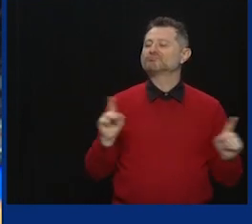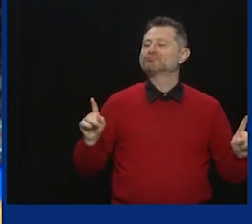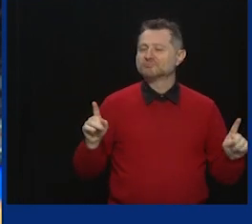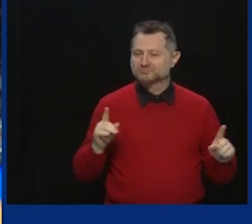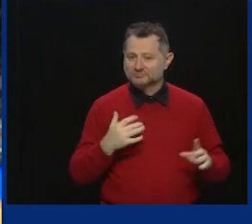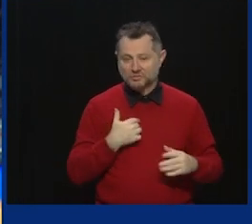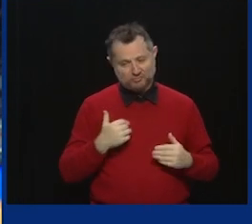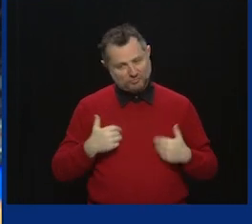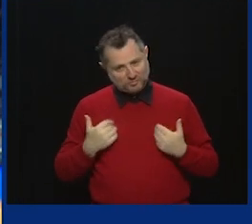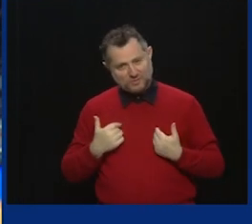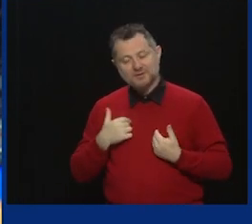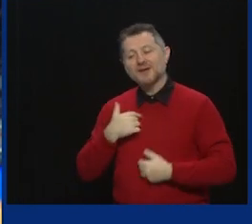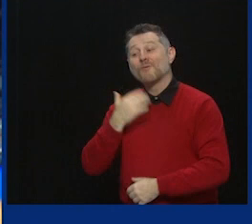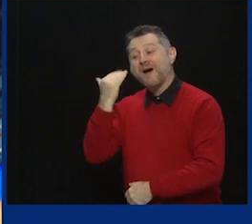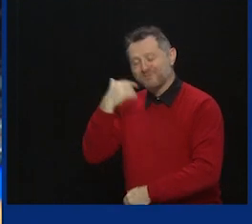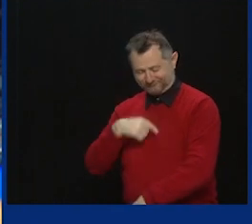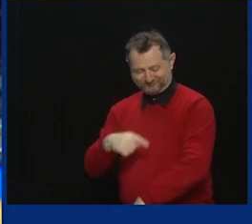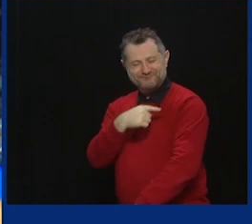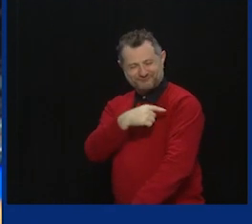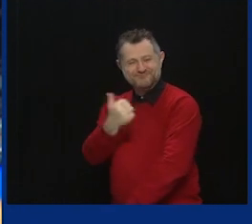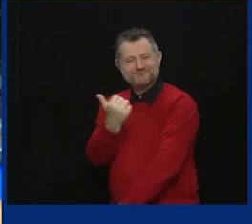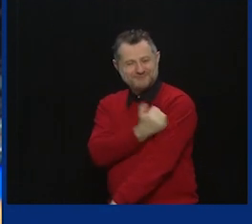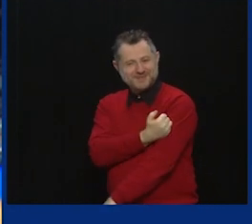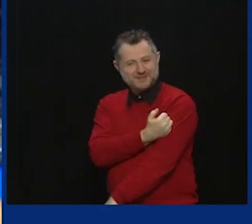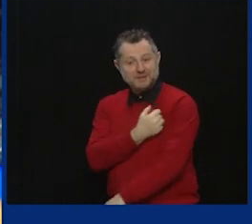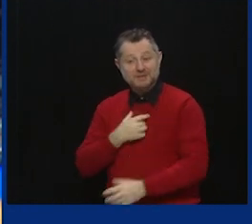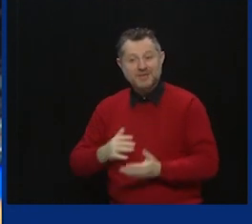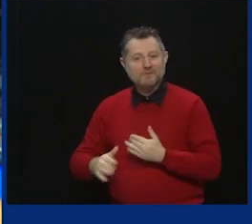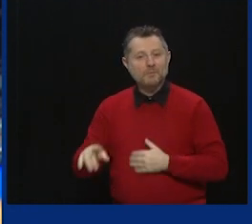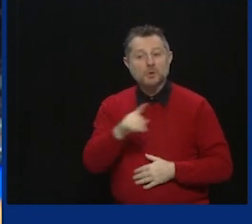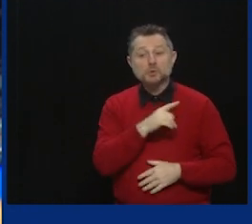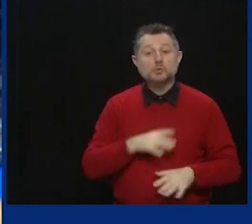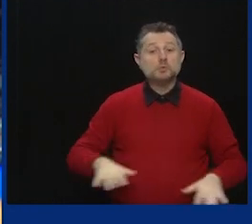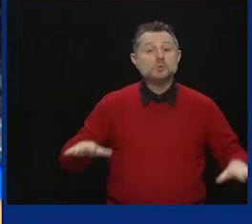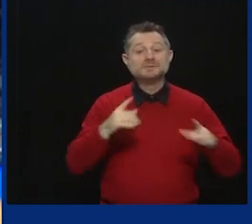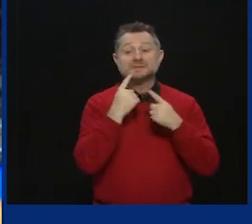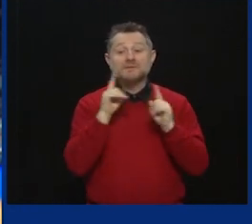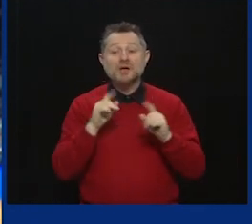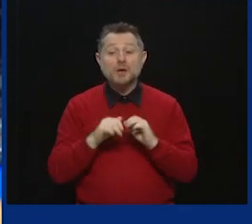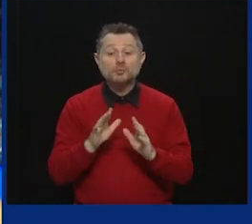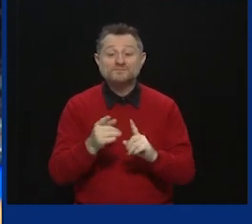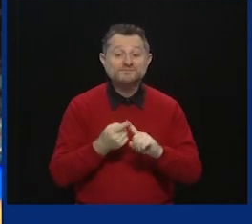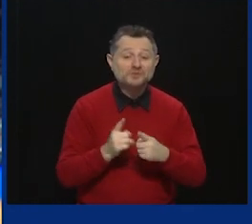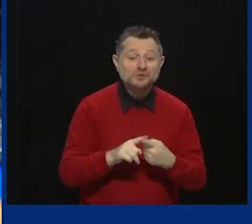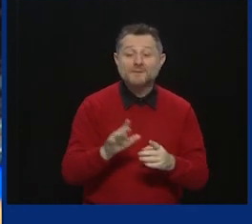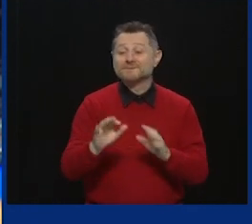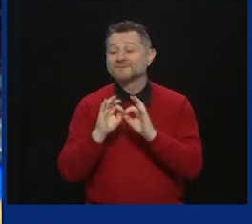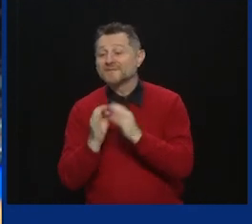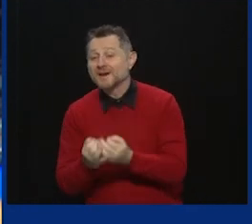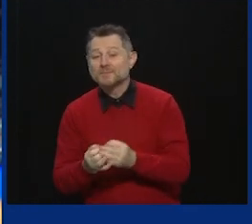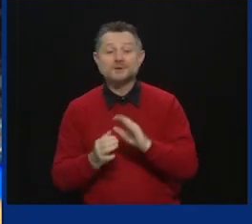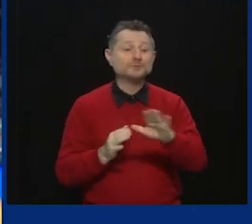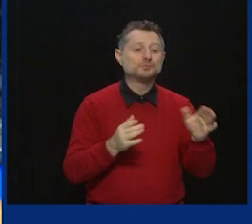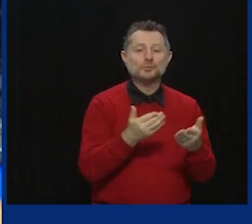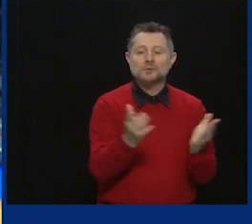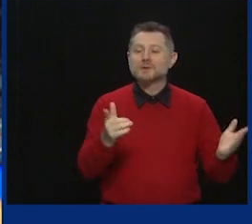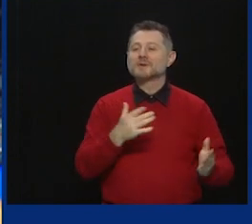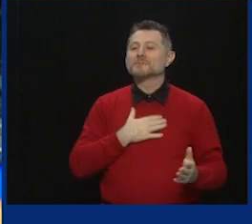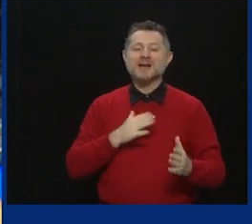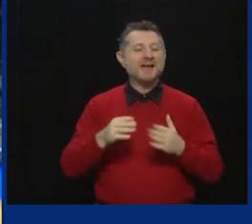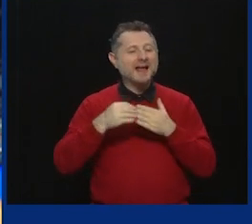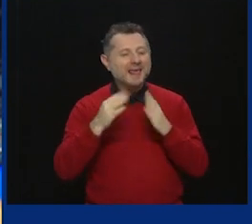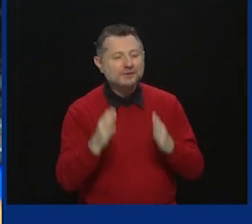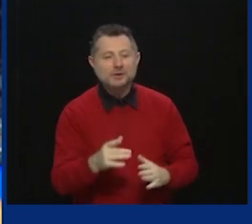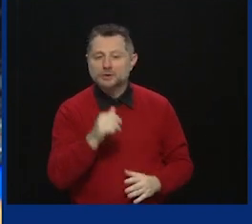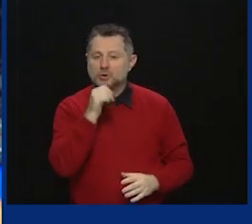my vaccine. That's what I want you to tell all your friends, your family. You are what I'm calling the ambassadors. Not just these